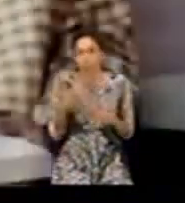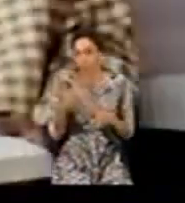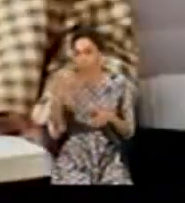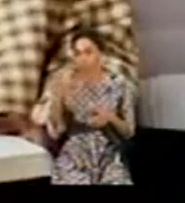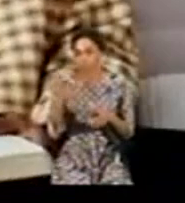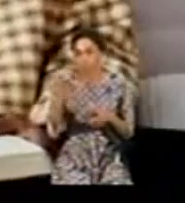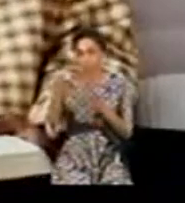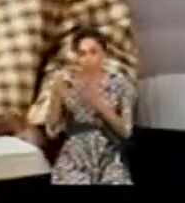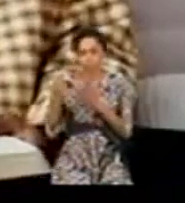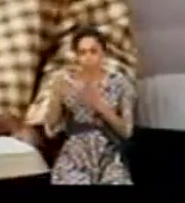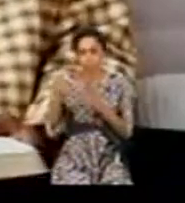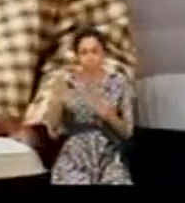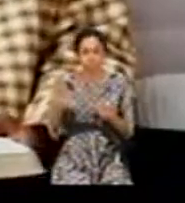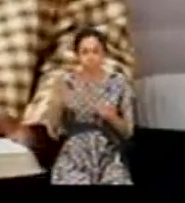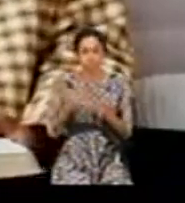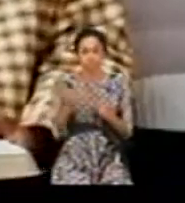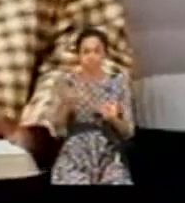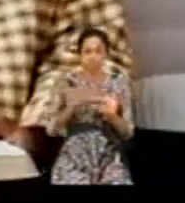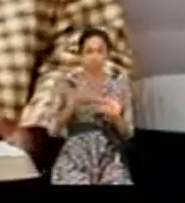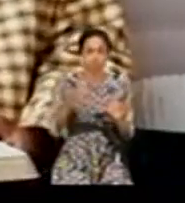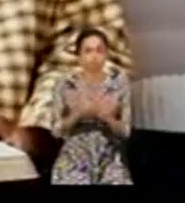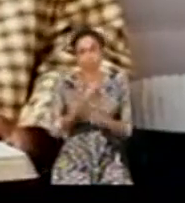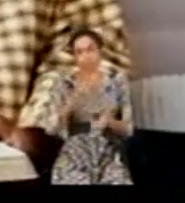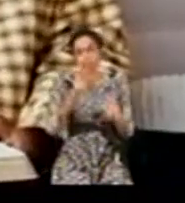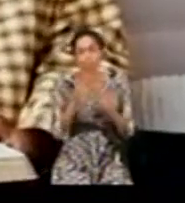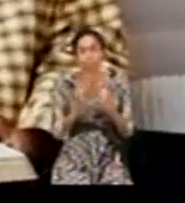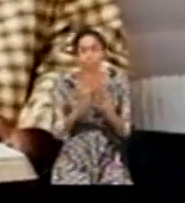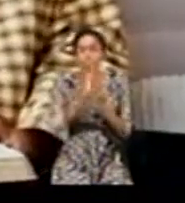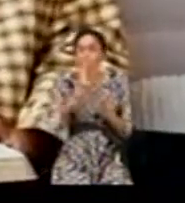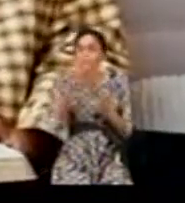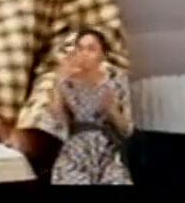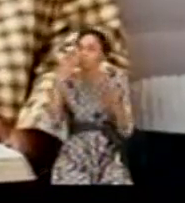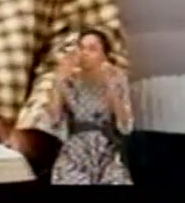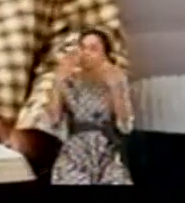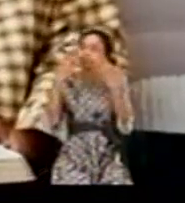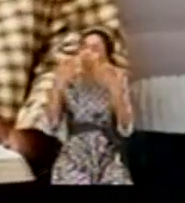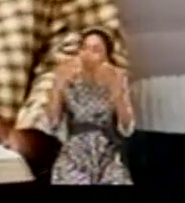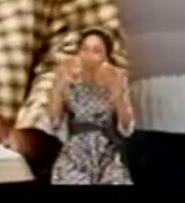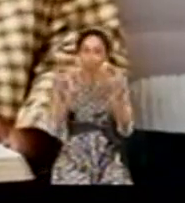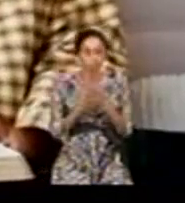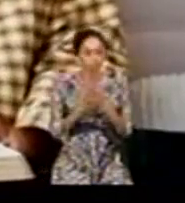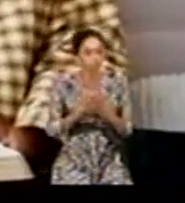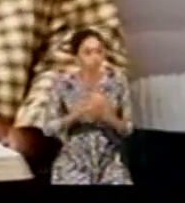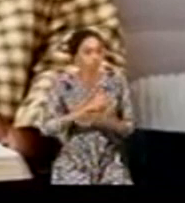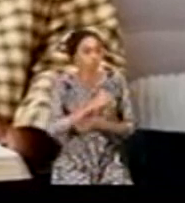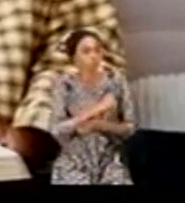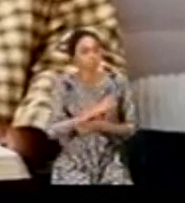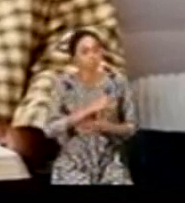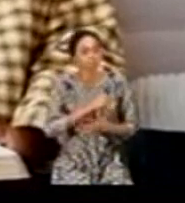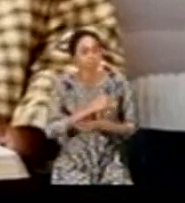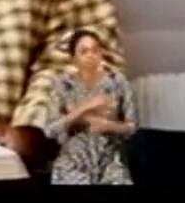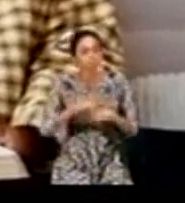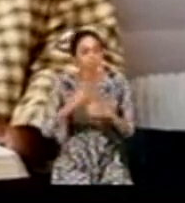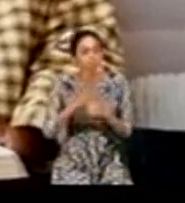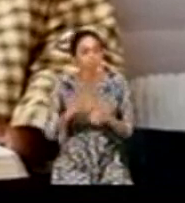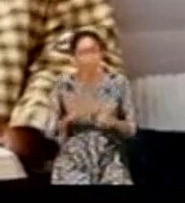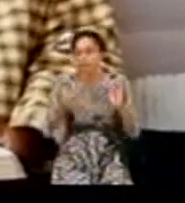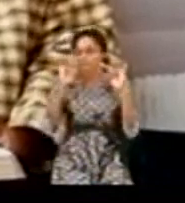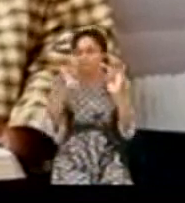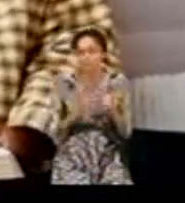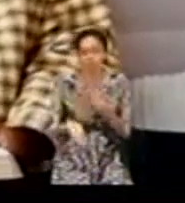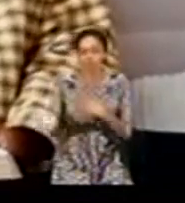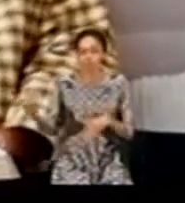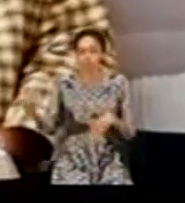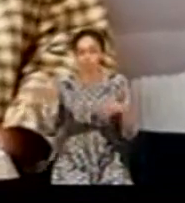that repentance. It is such sorrow that causes you to hate the sins of your past life. Because